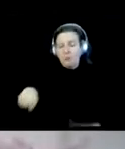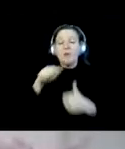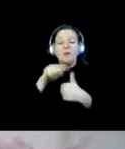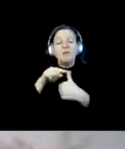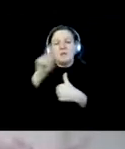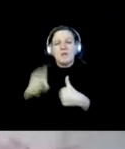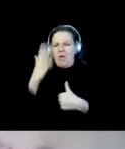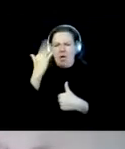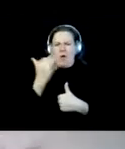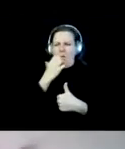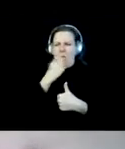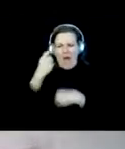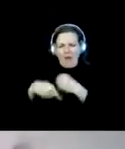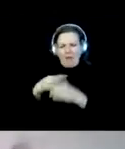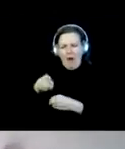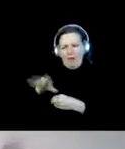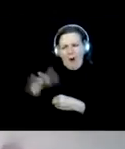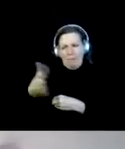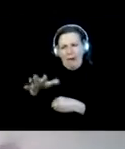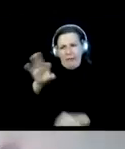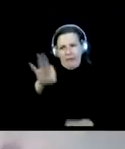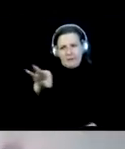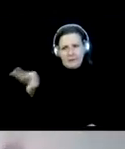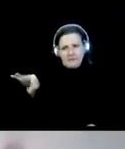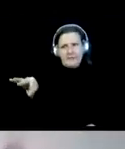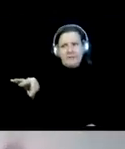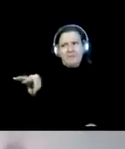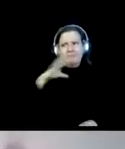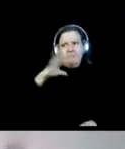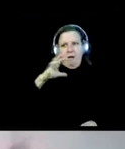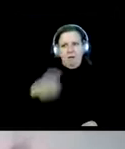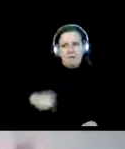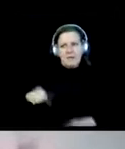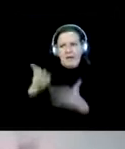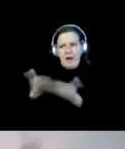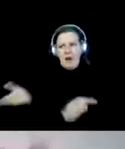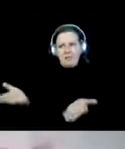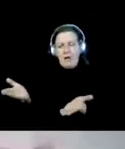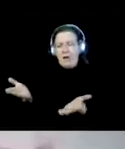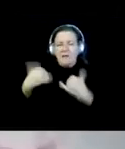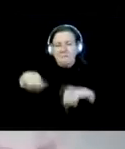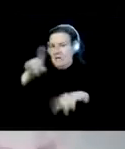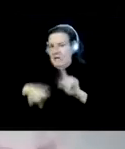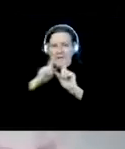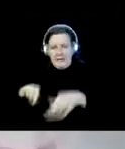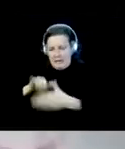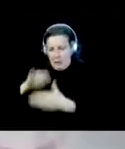slightly obsolete objects, which is a question I still can't answer, but trying to get at like